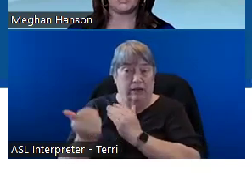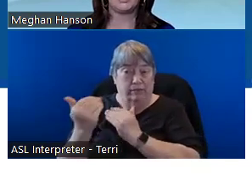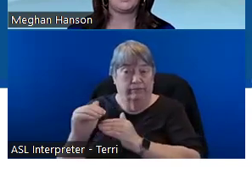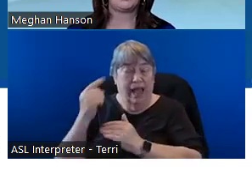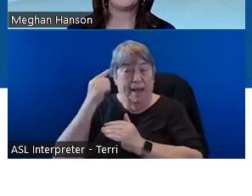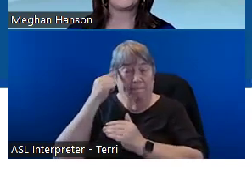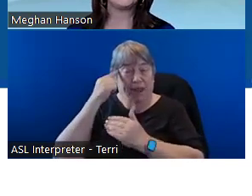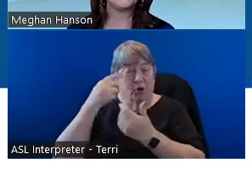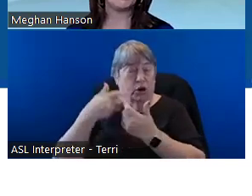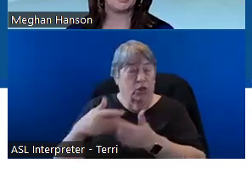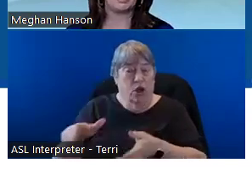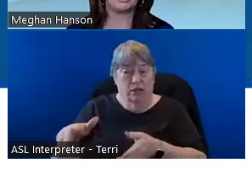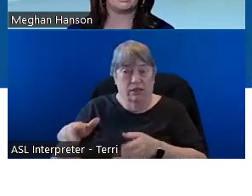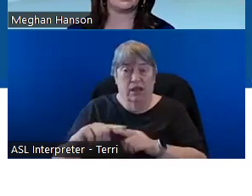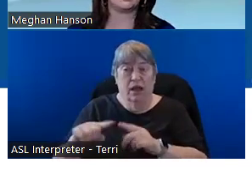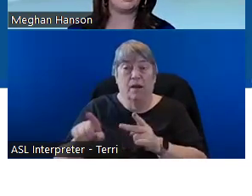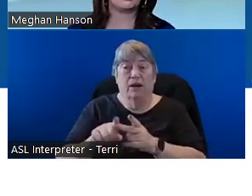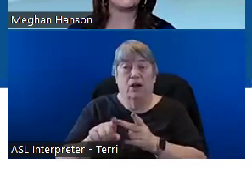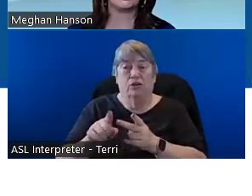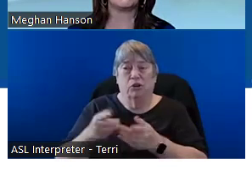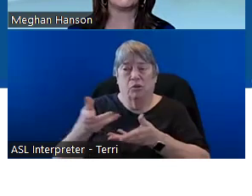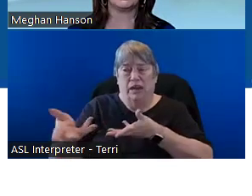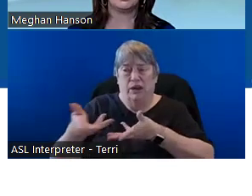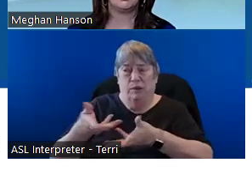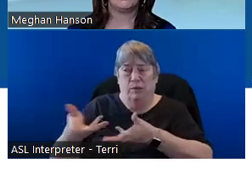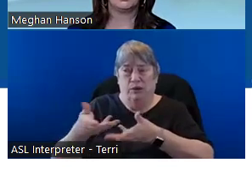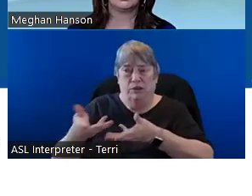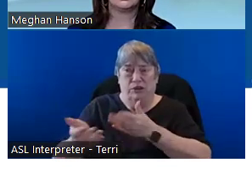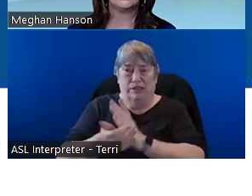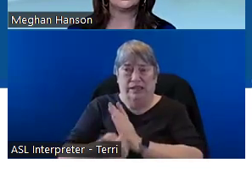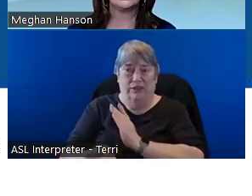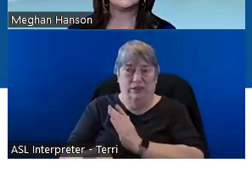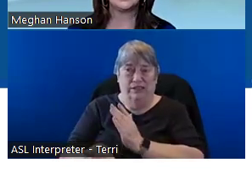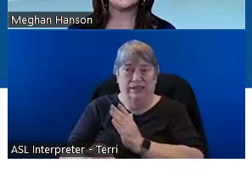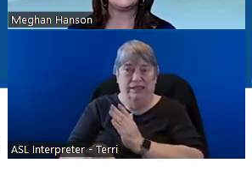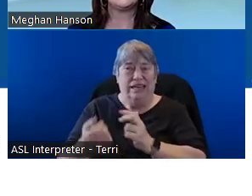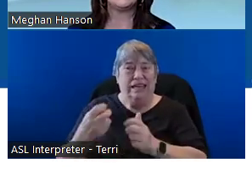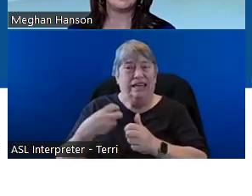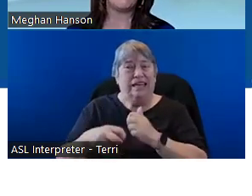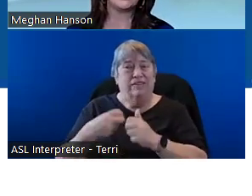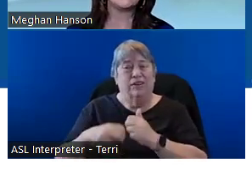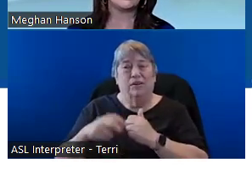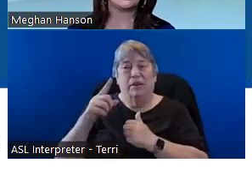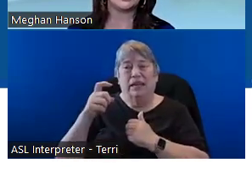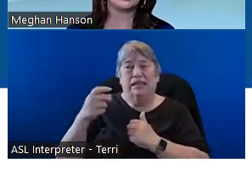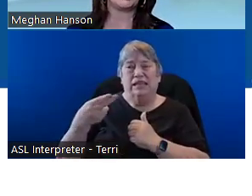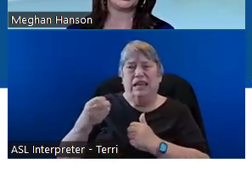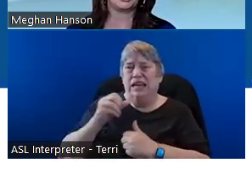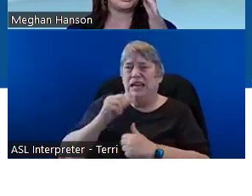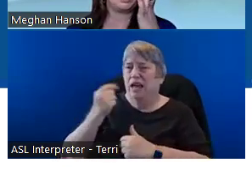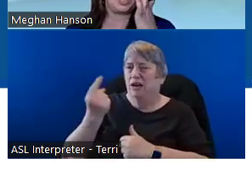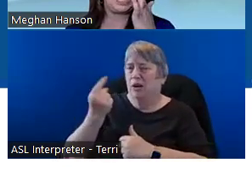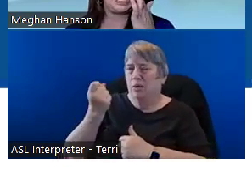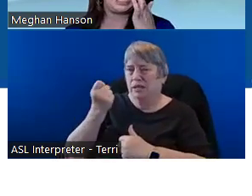one, but also interpersonal skills. His interpersonal skills were difficult in that he didn't always understand